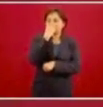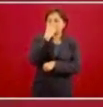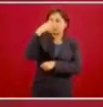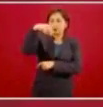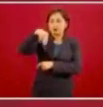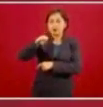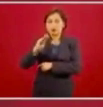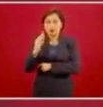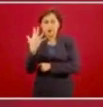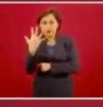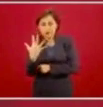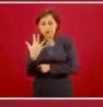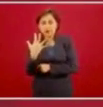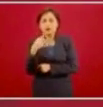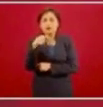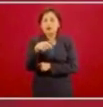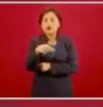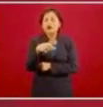professionals